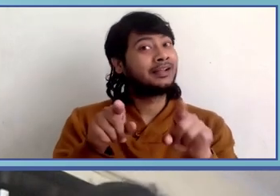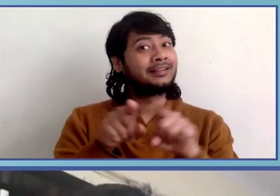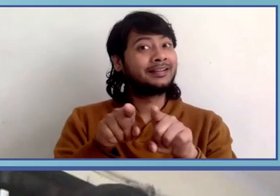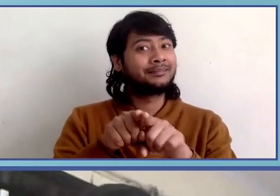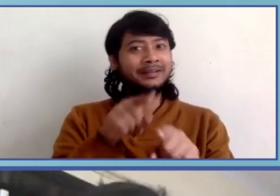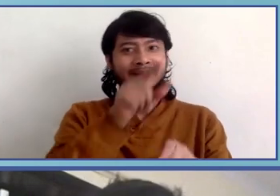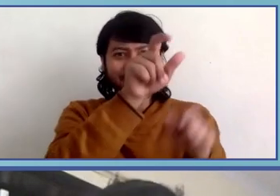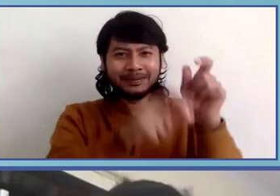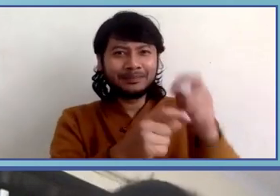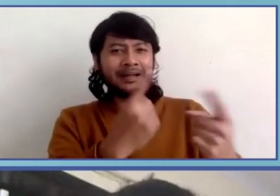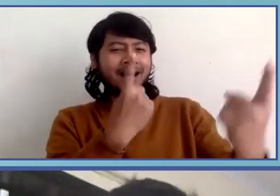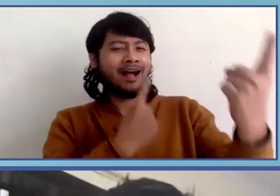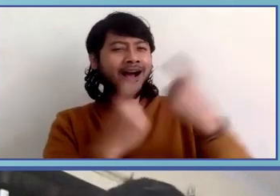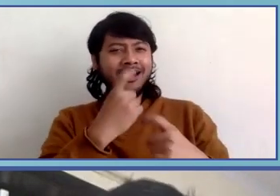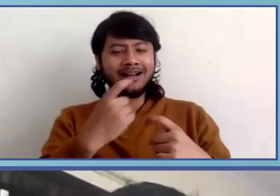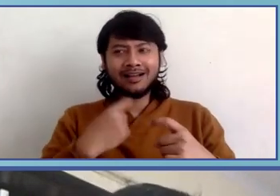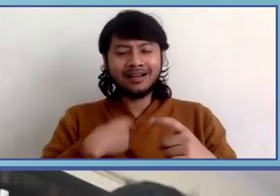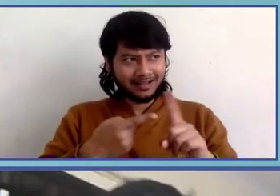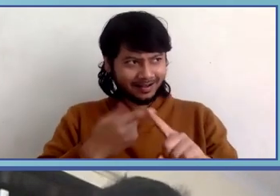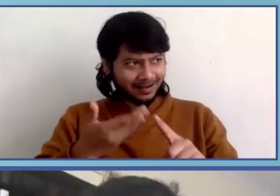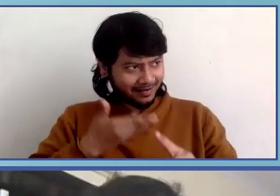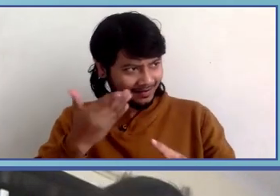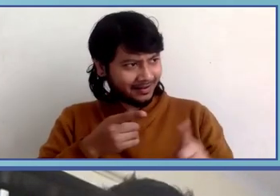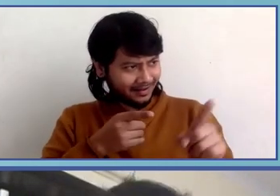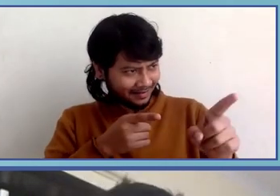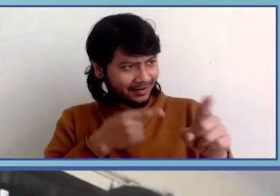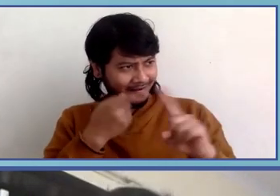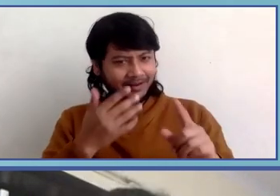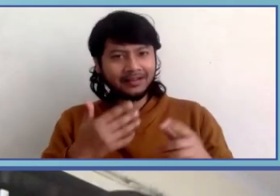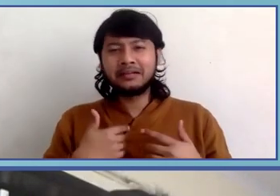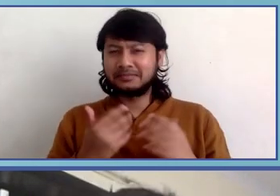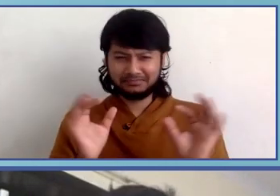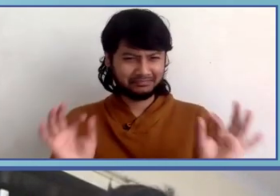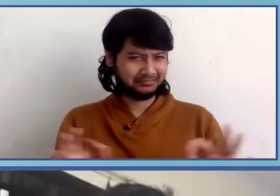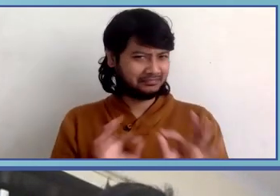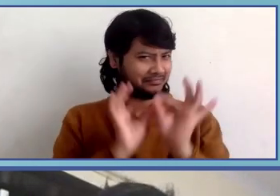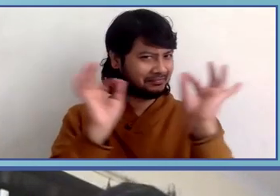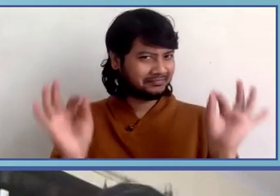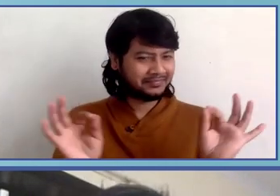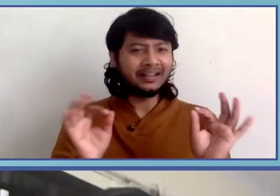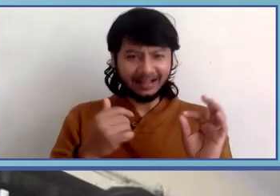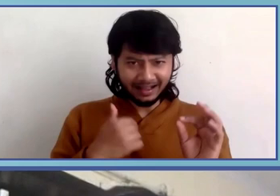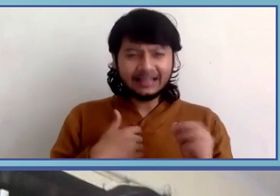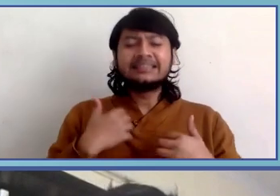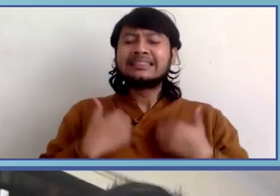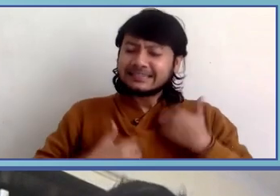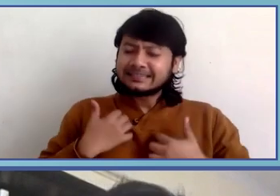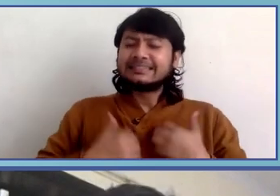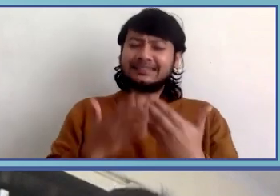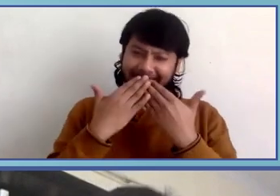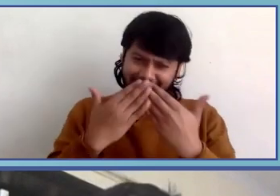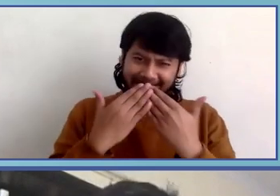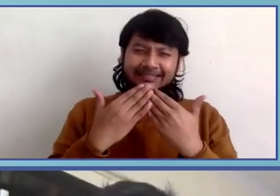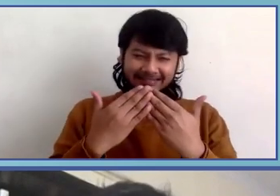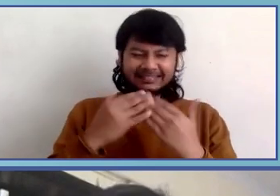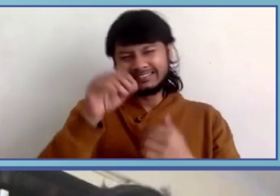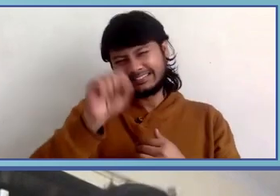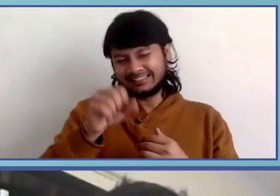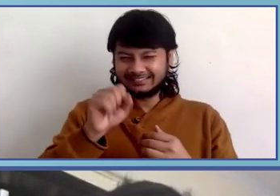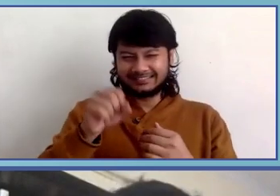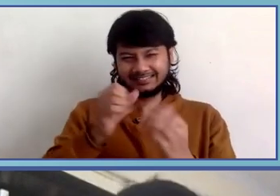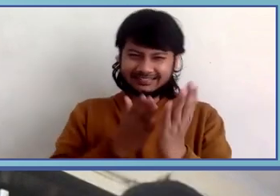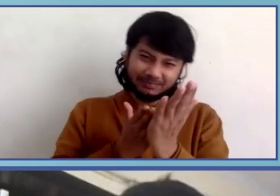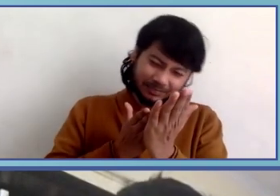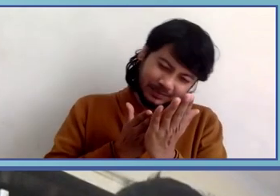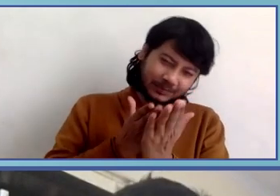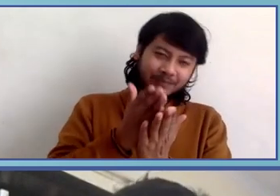oh, did you go to any art college and all that? But no, I mean, I really wanted to go and study art professionally,